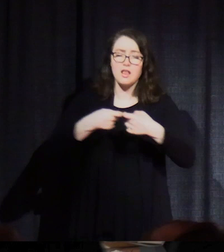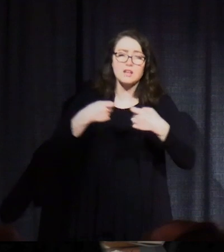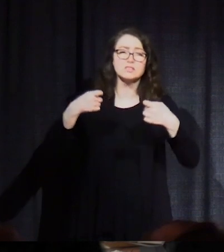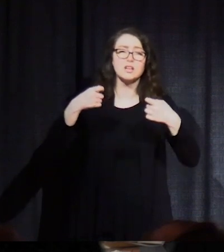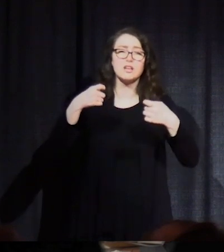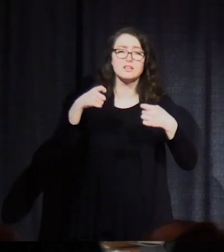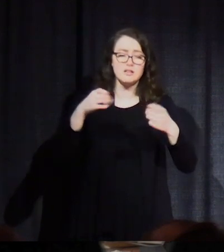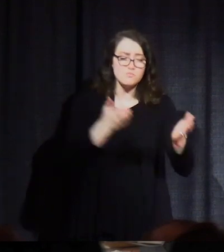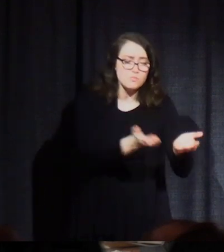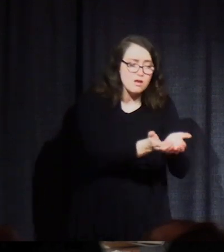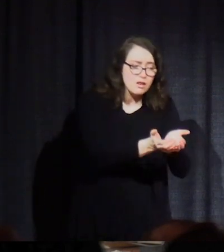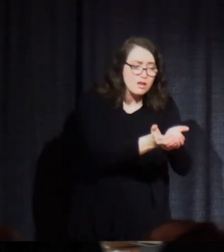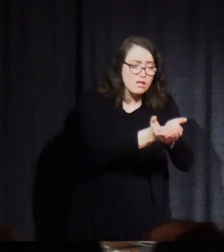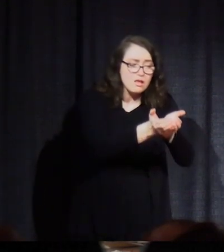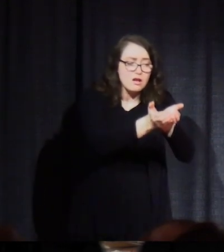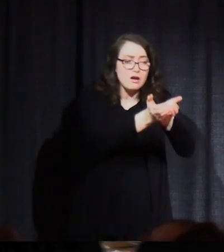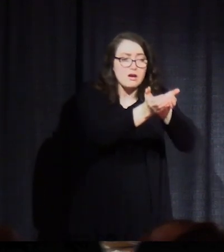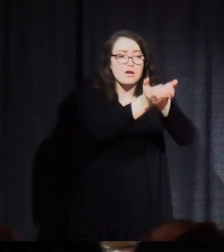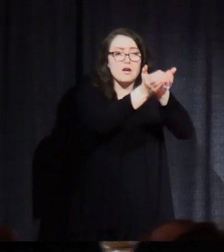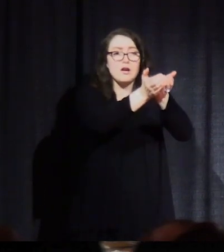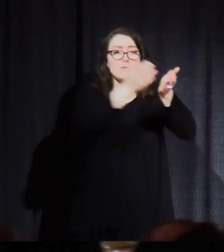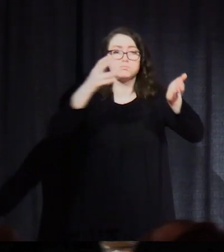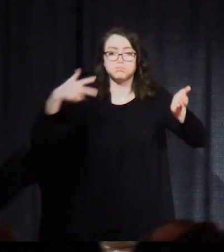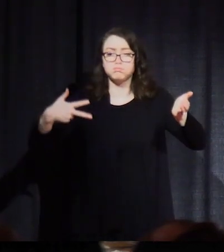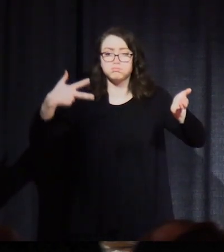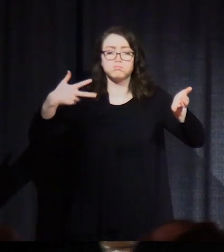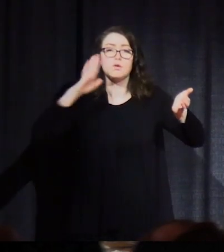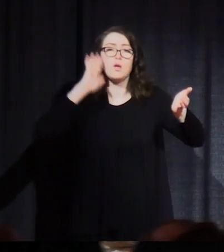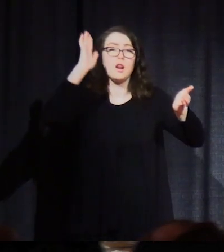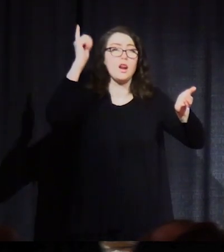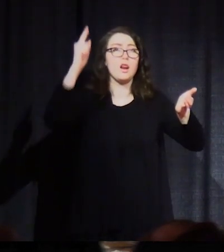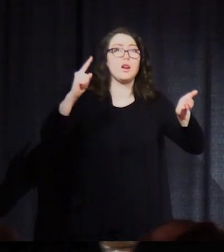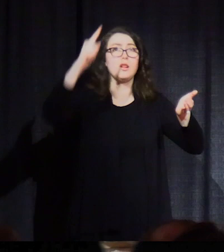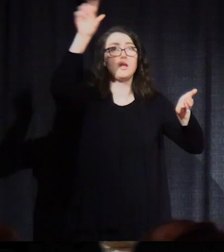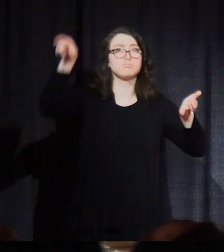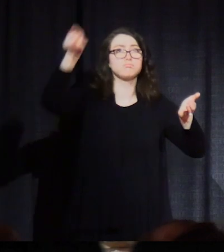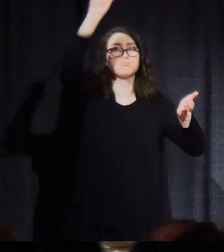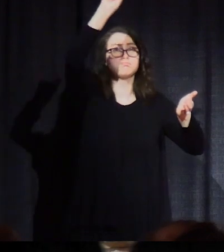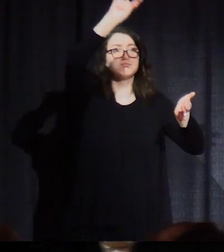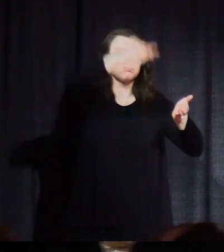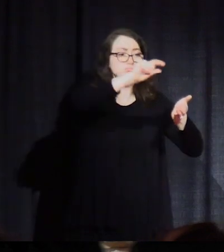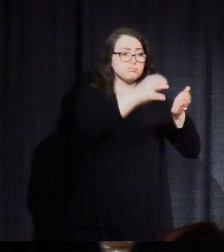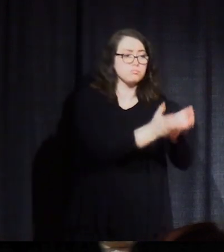then it regenerates the same amount of power as it lowers them back to the ground. The wind, with